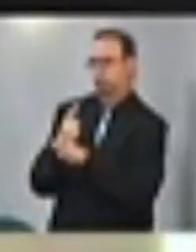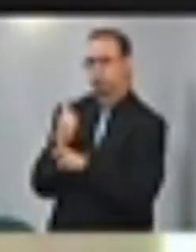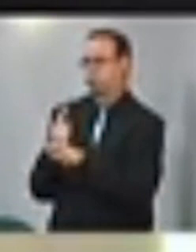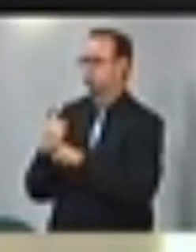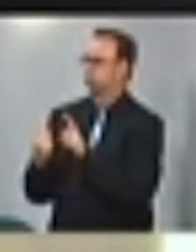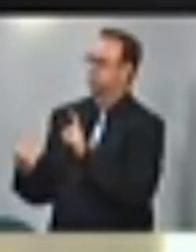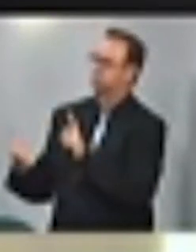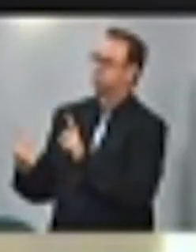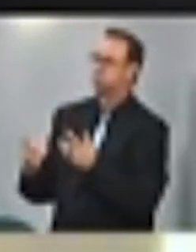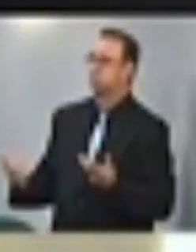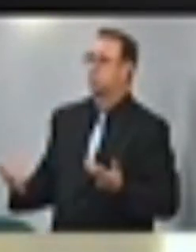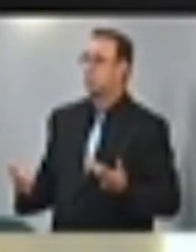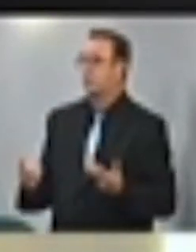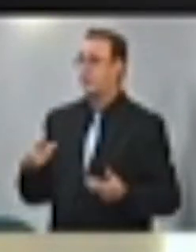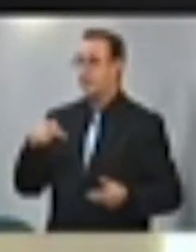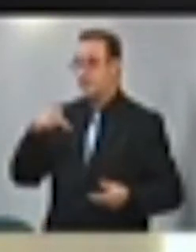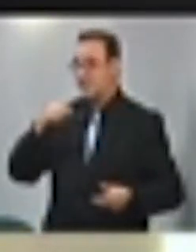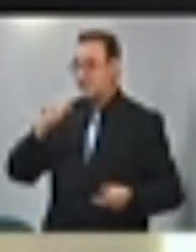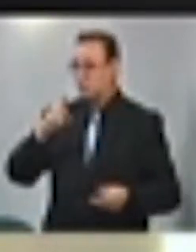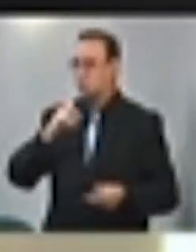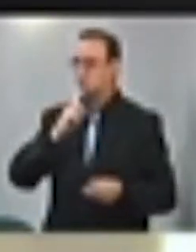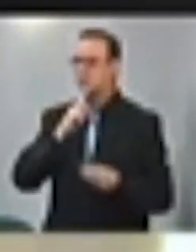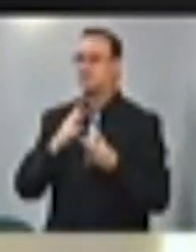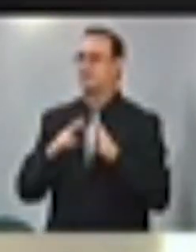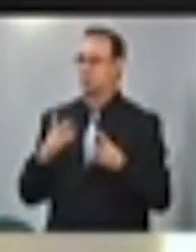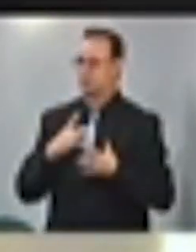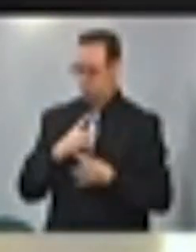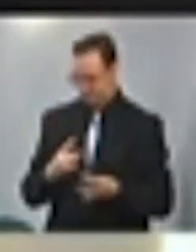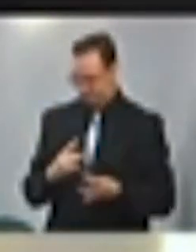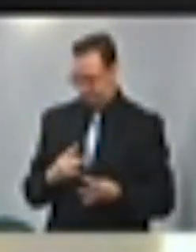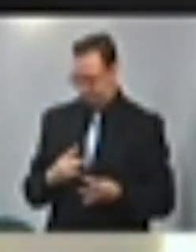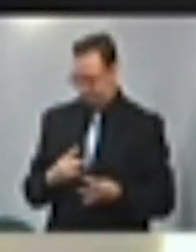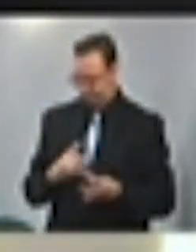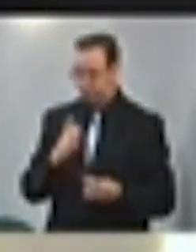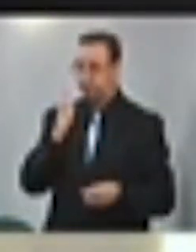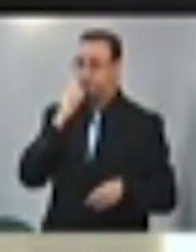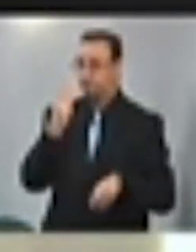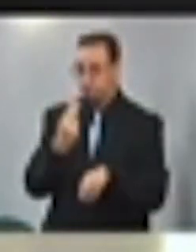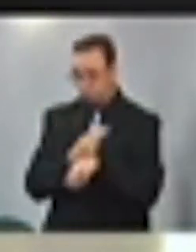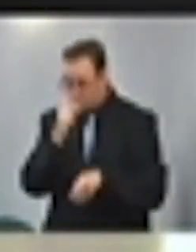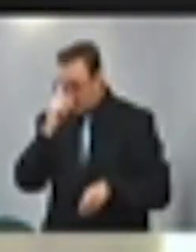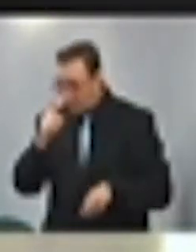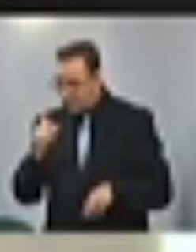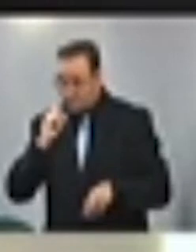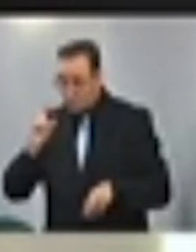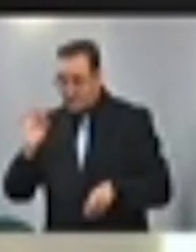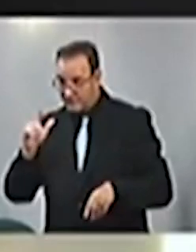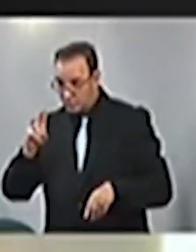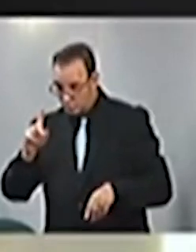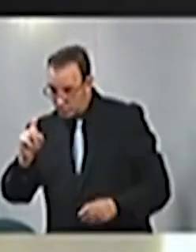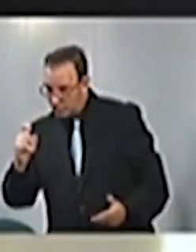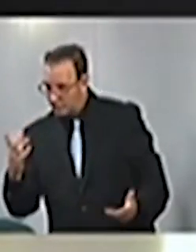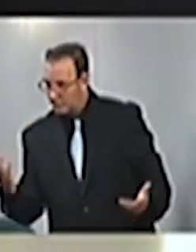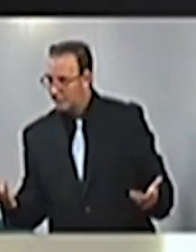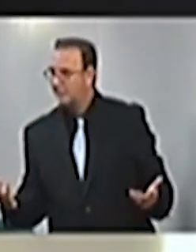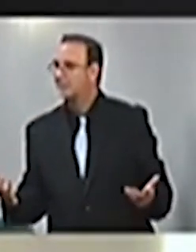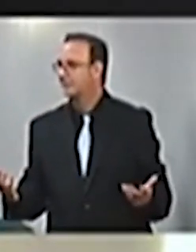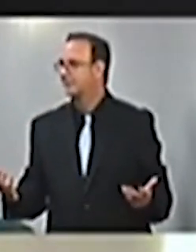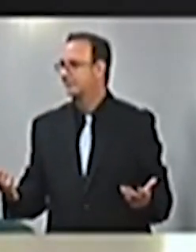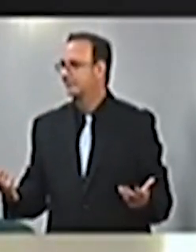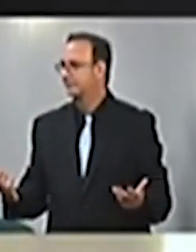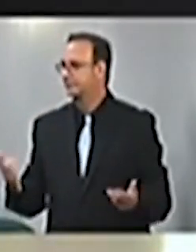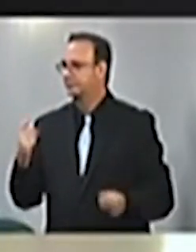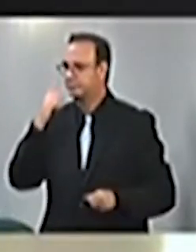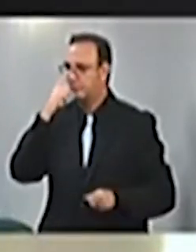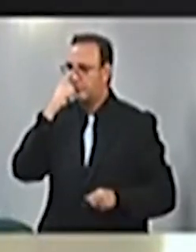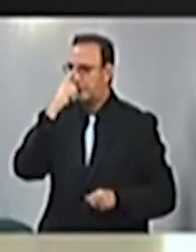is interesting. I wonder whether we're going to use PCR for flu in the future. I think there were a number of novel things here that seem to make